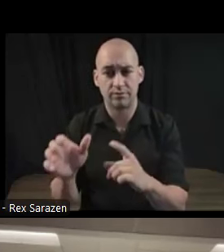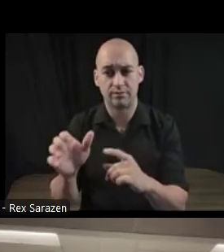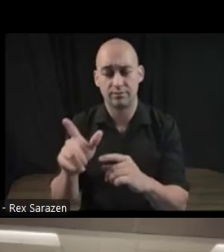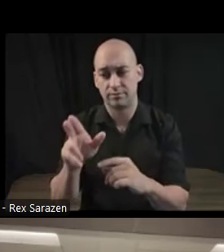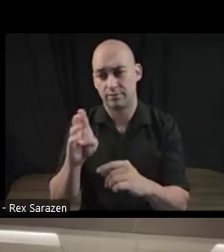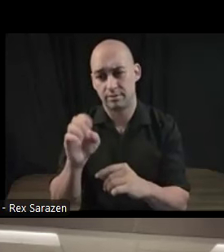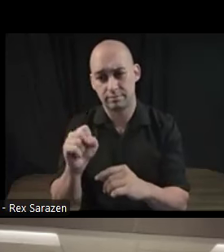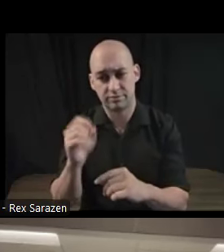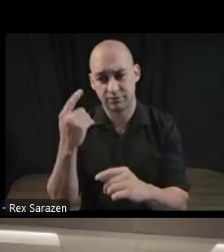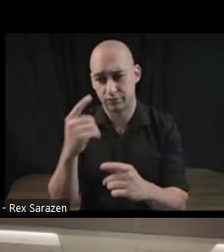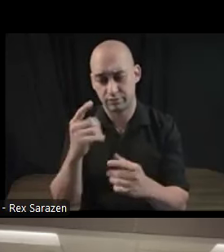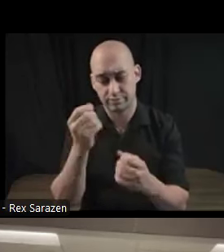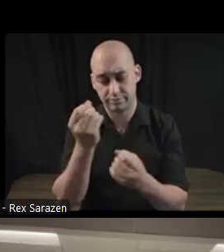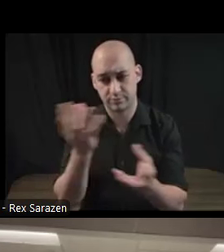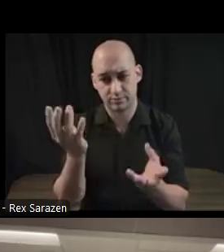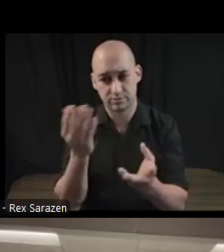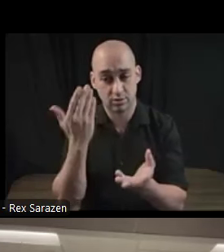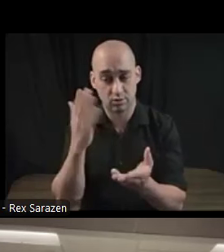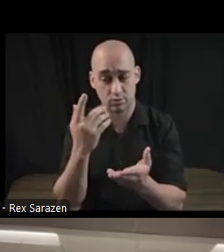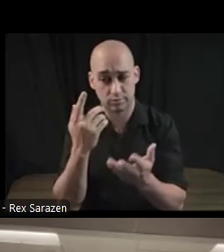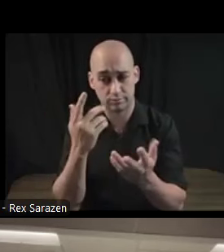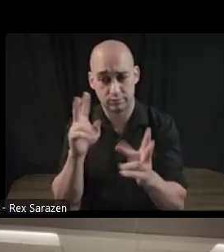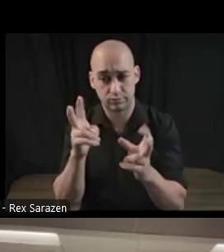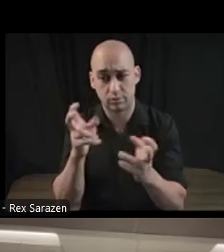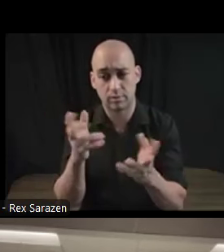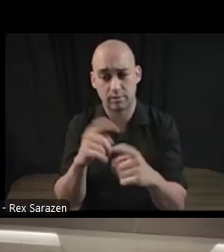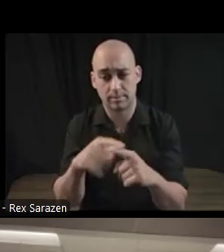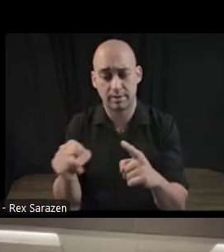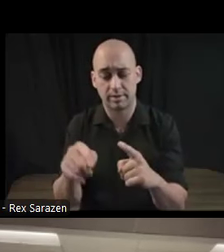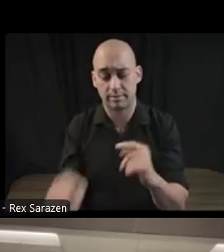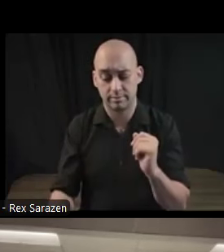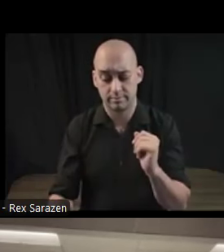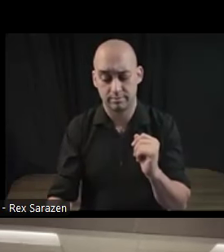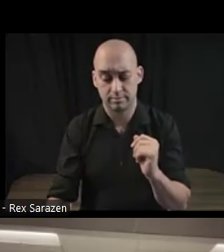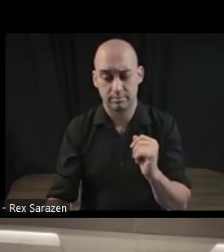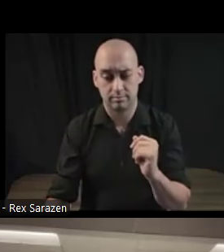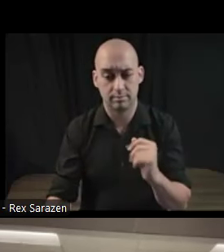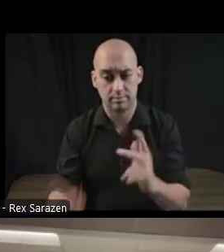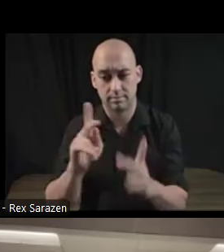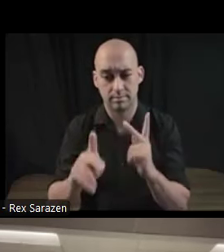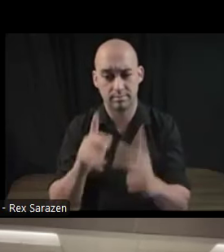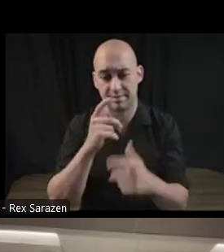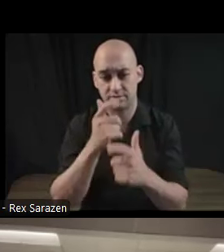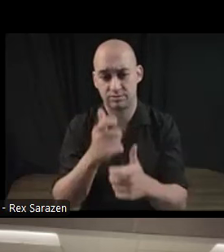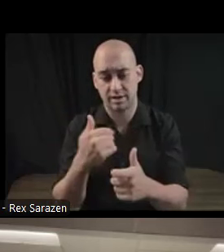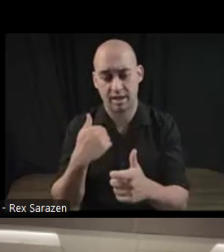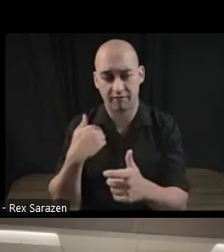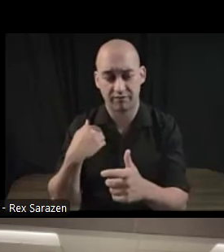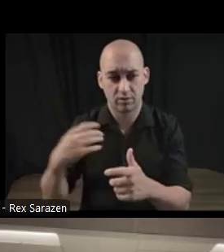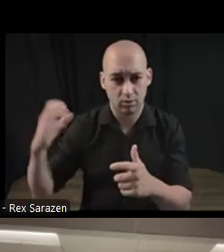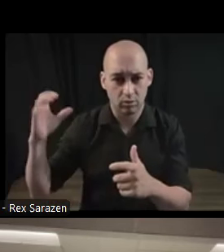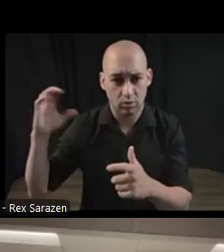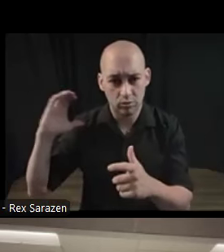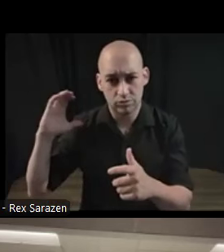know what do you want to call it. For those who are interested, can have such coaching,